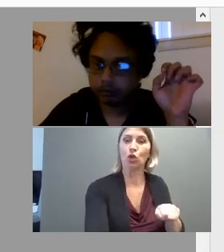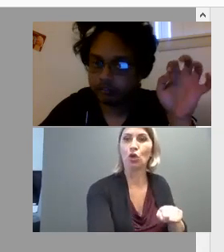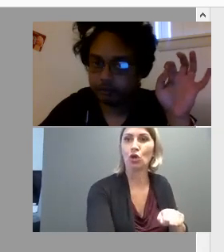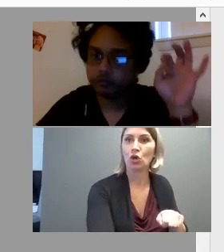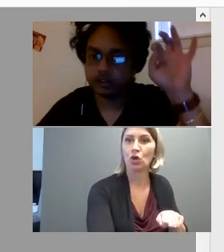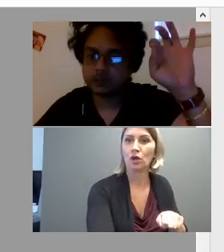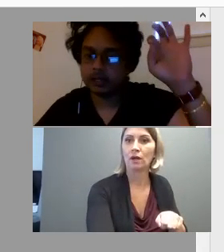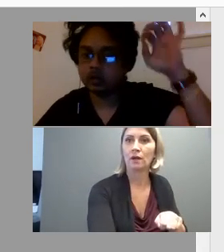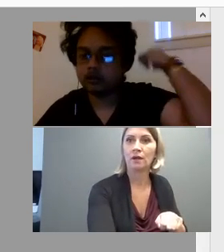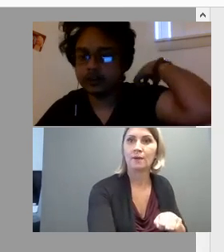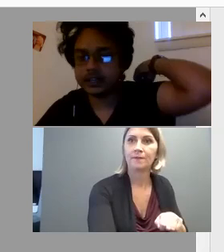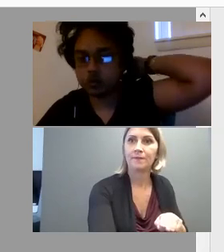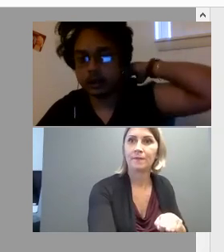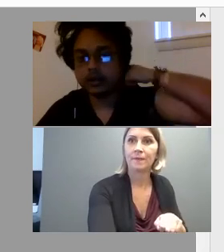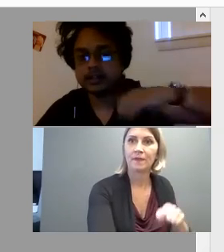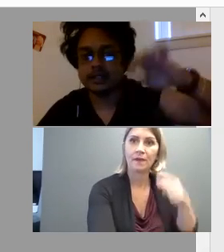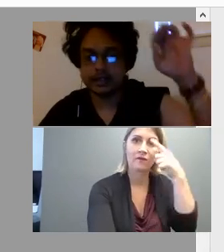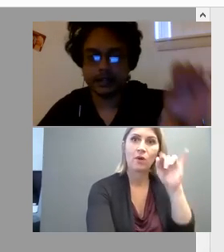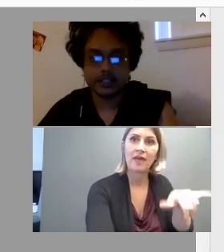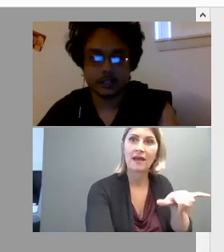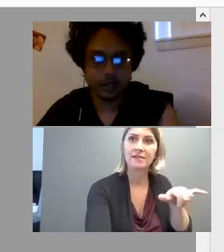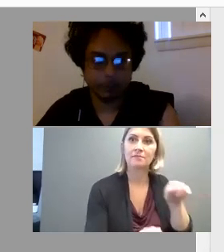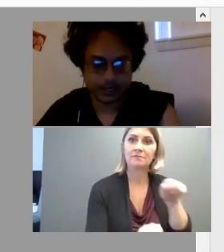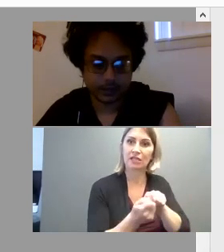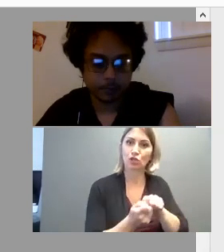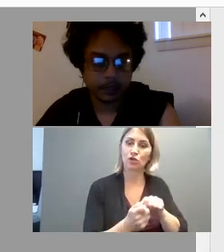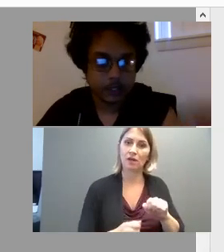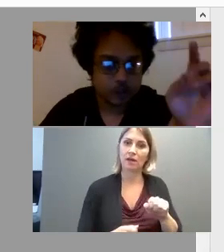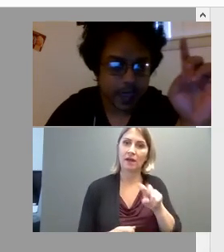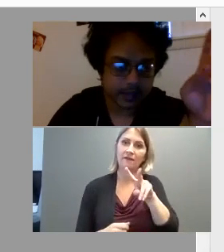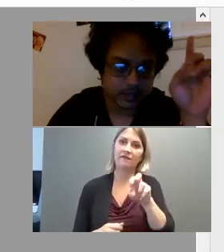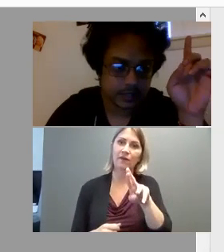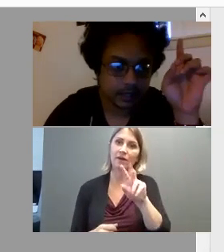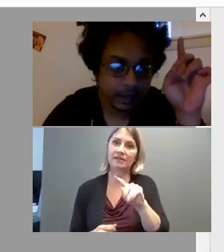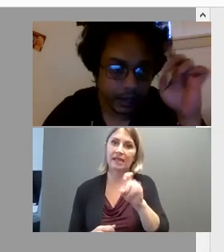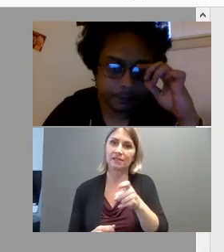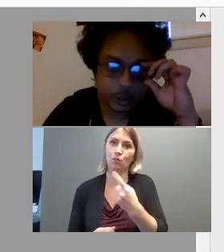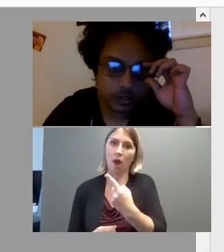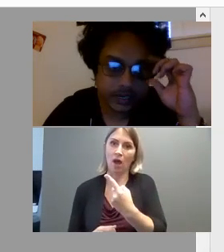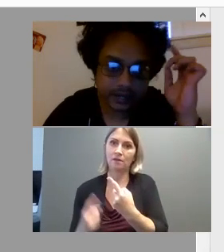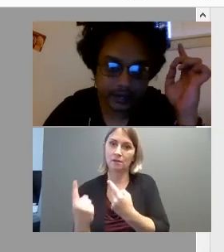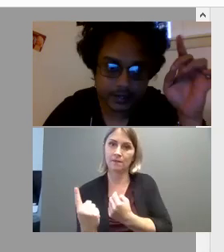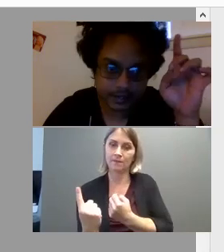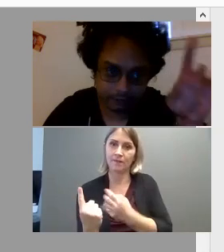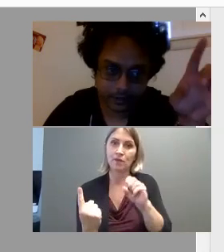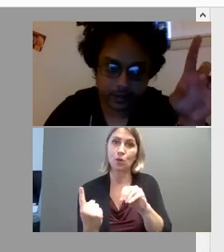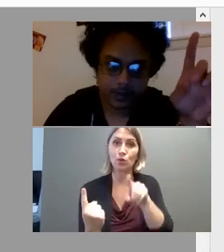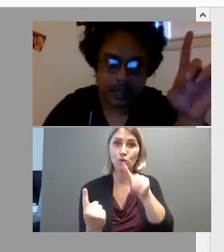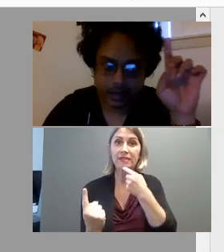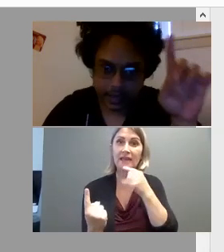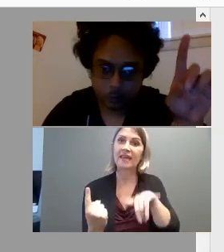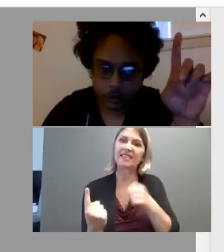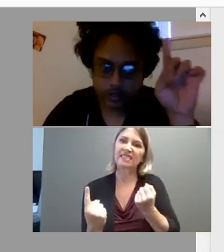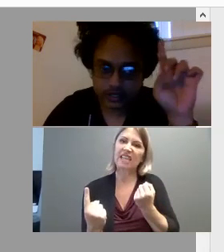uh, uh, vertex 1, let's say it is Brazil. So Atkins, you say that it is